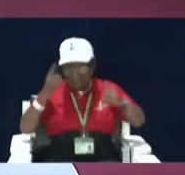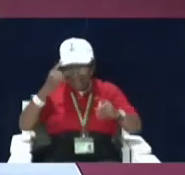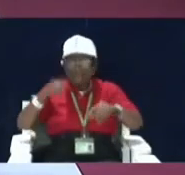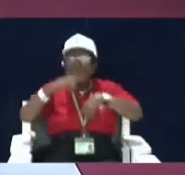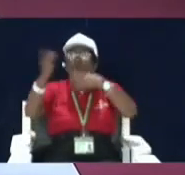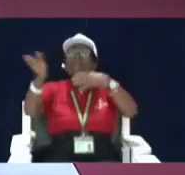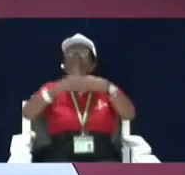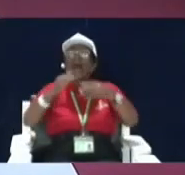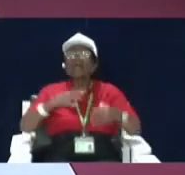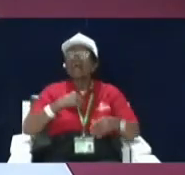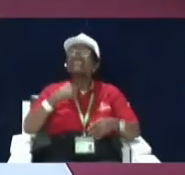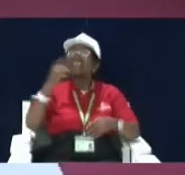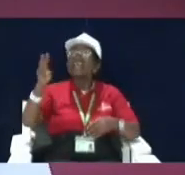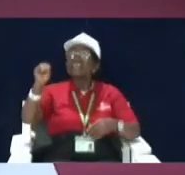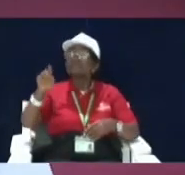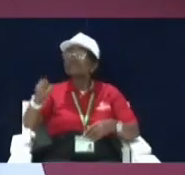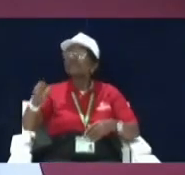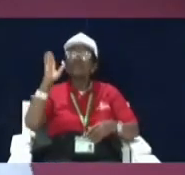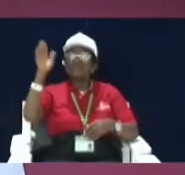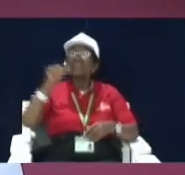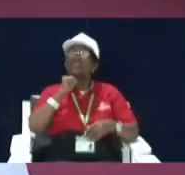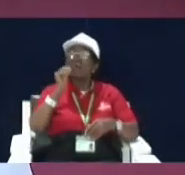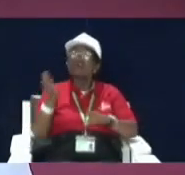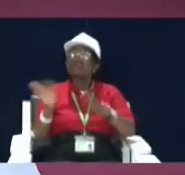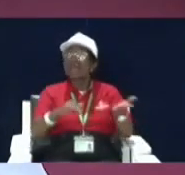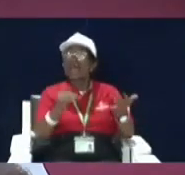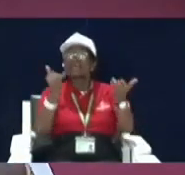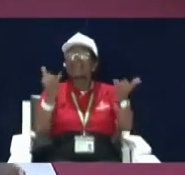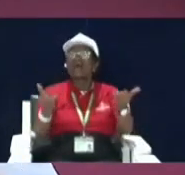die now. That's a wonder.